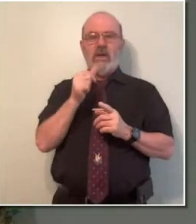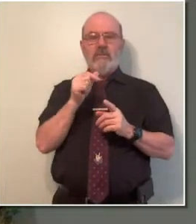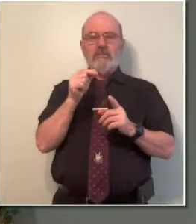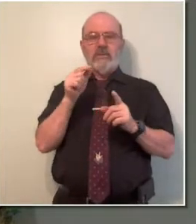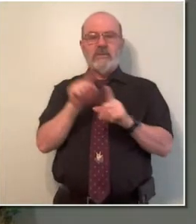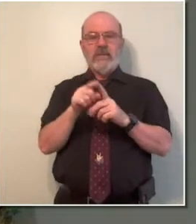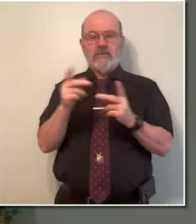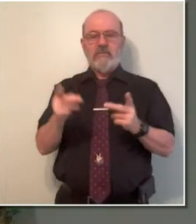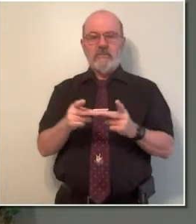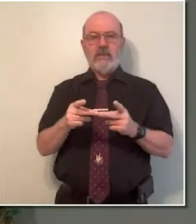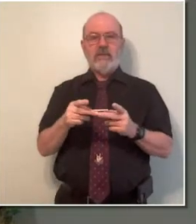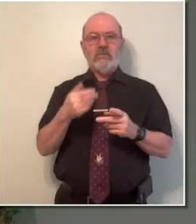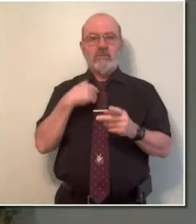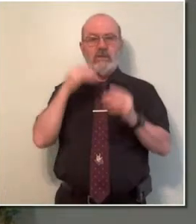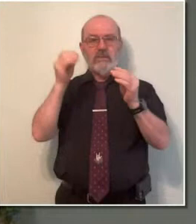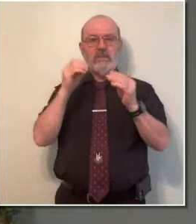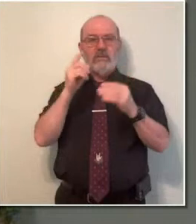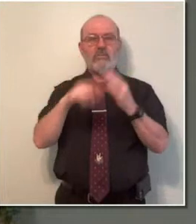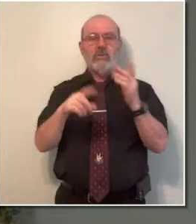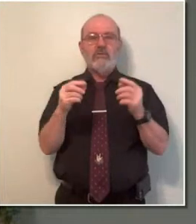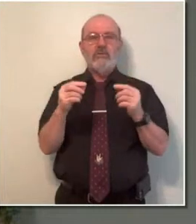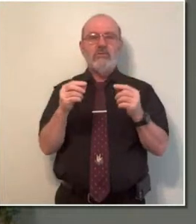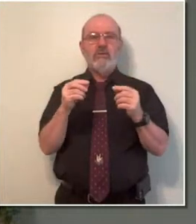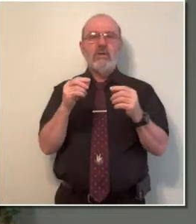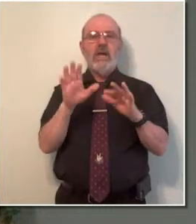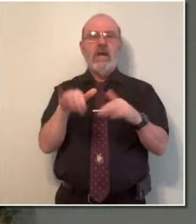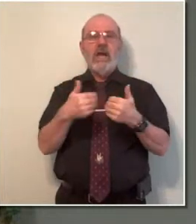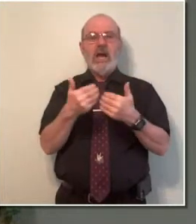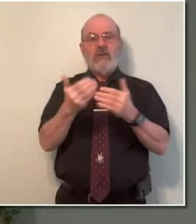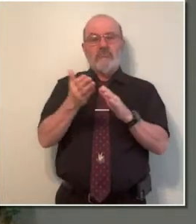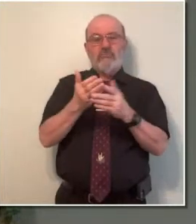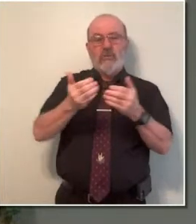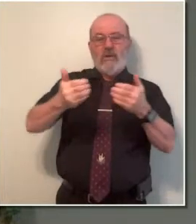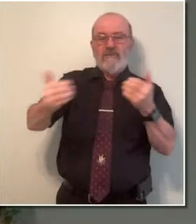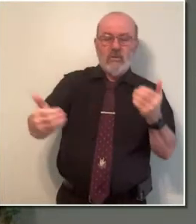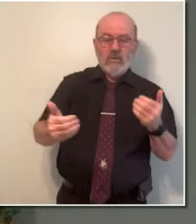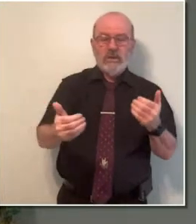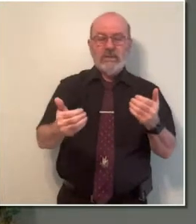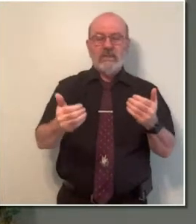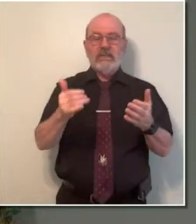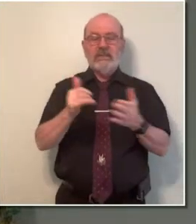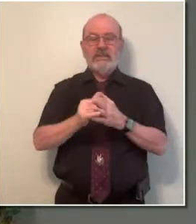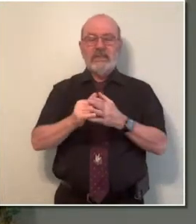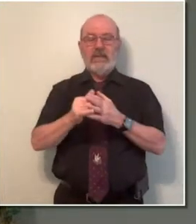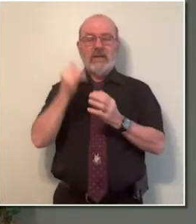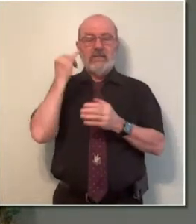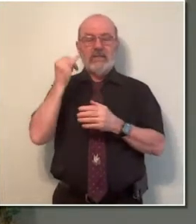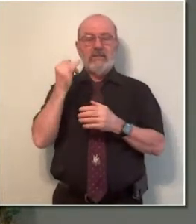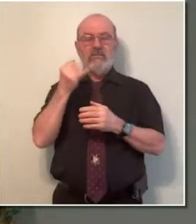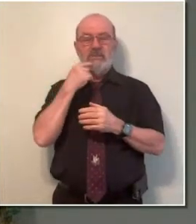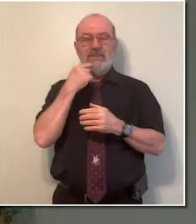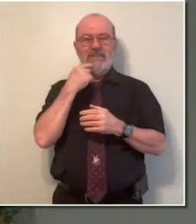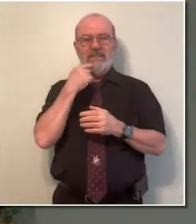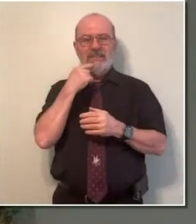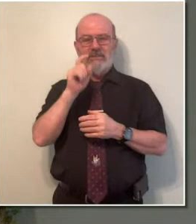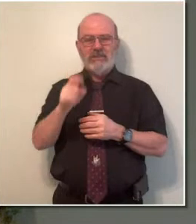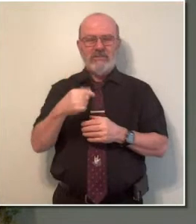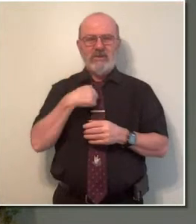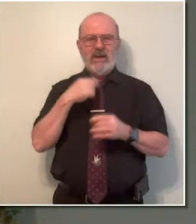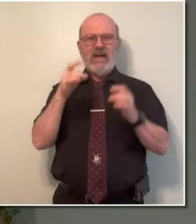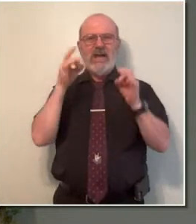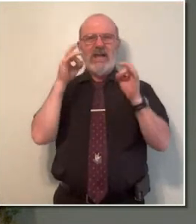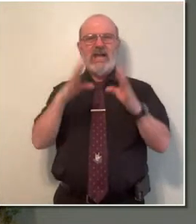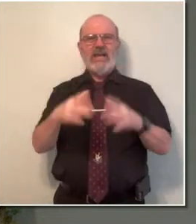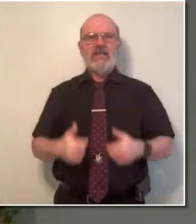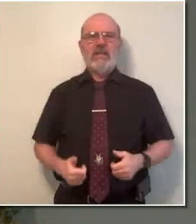have some instruction on what to do and how to avoid that very idea to say, well, therefore I hated life.